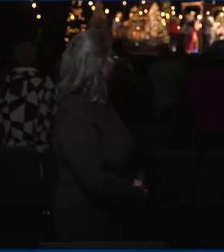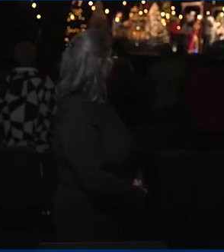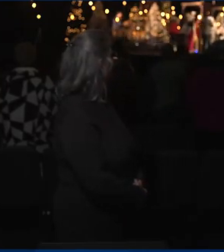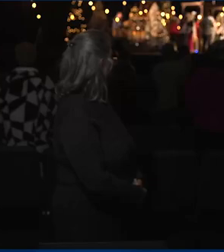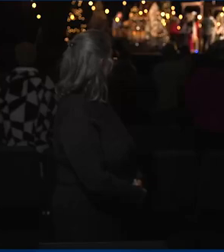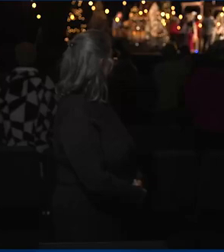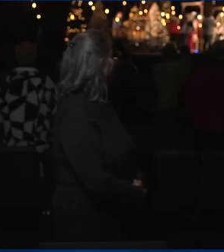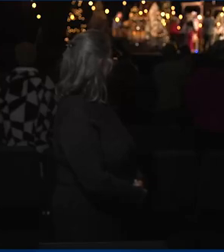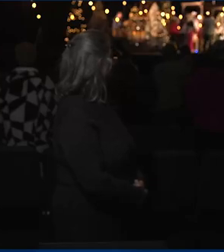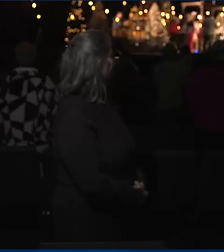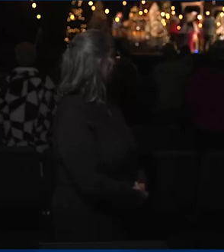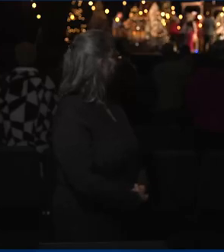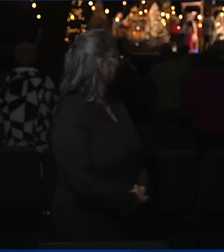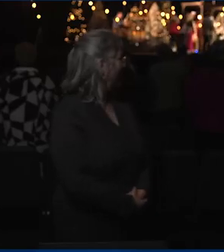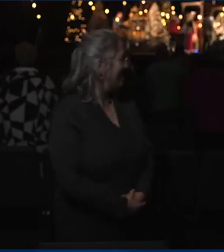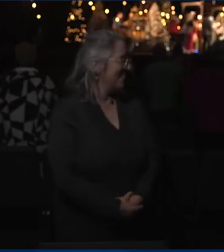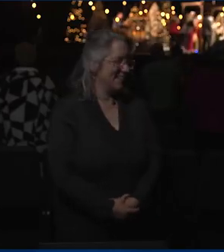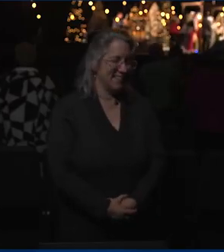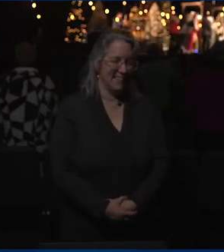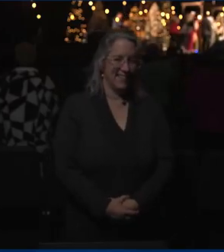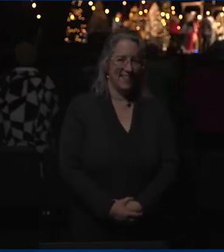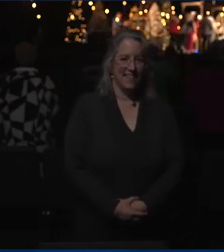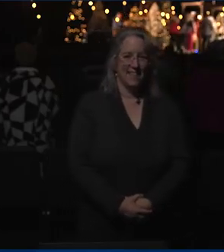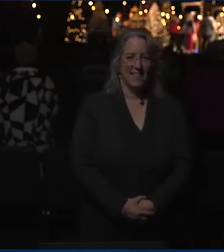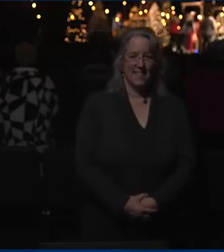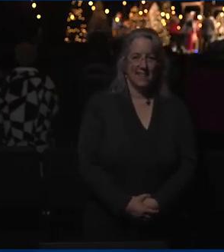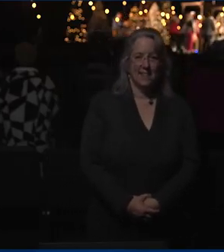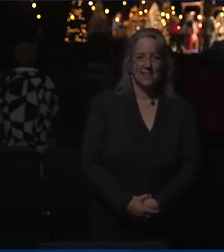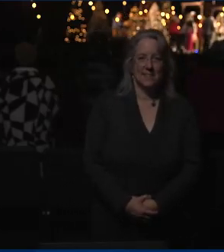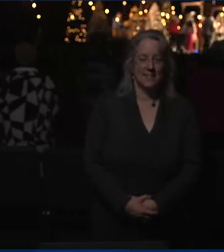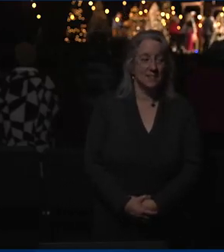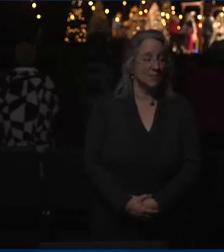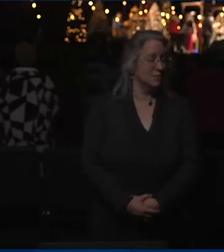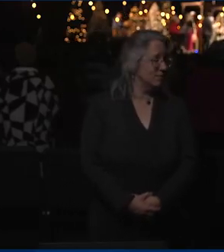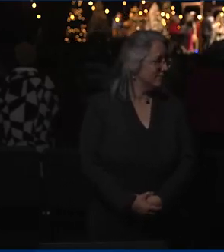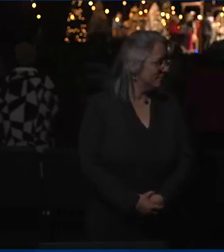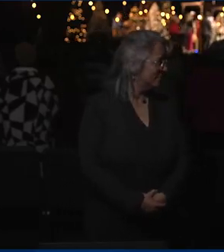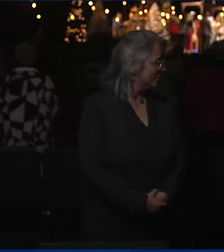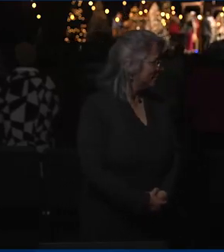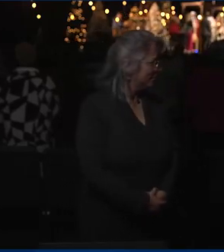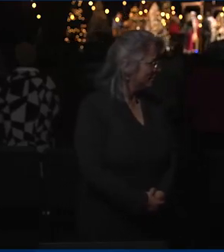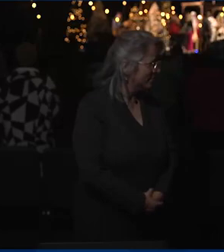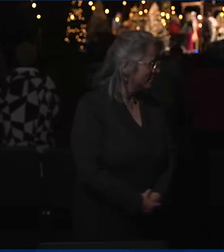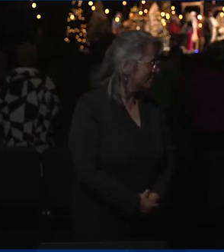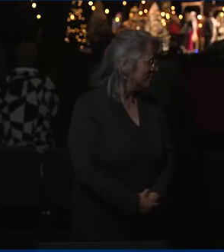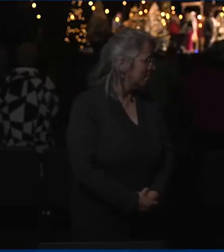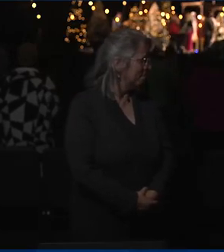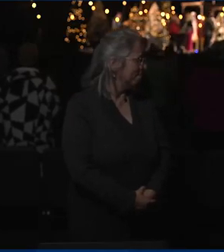Yeah.